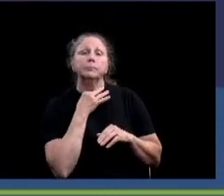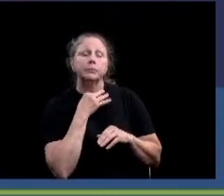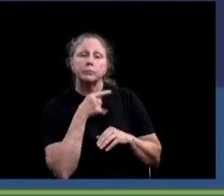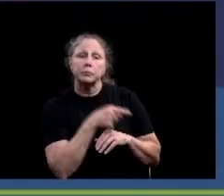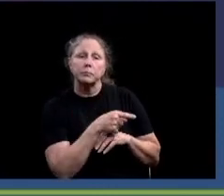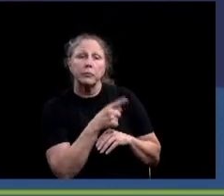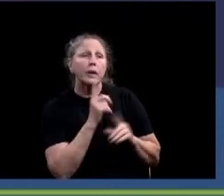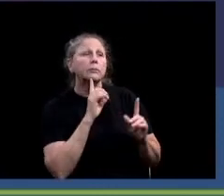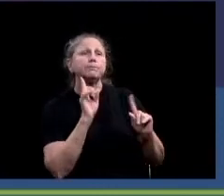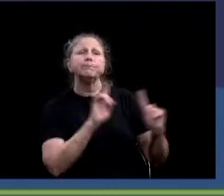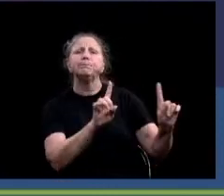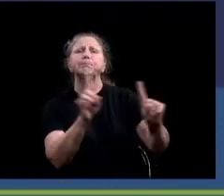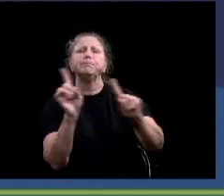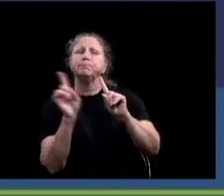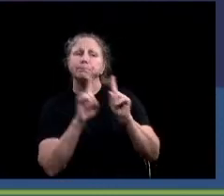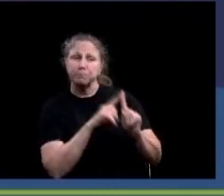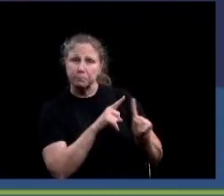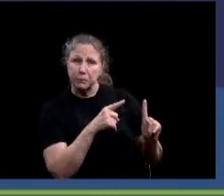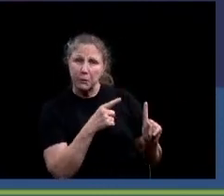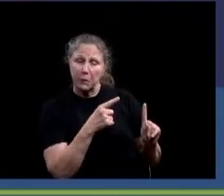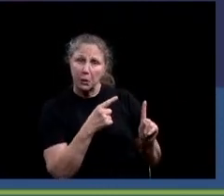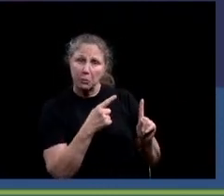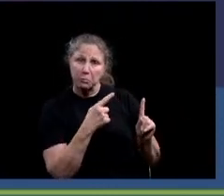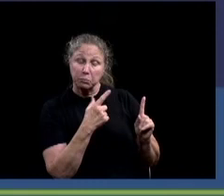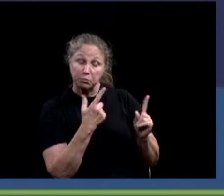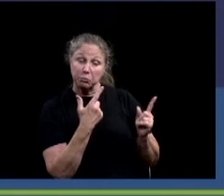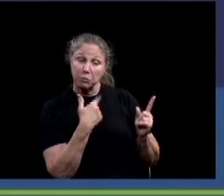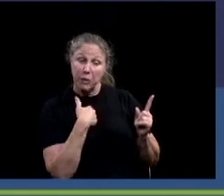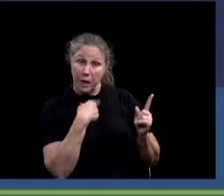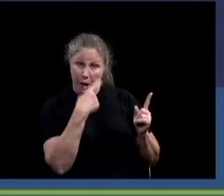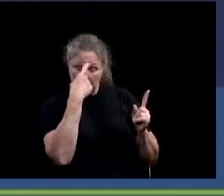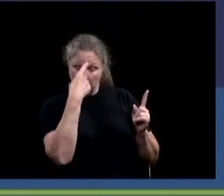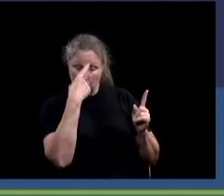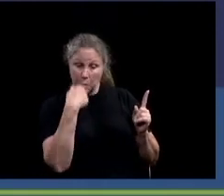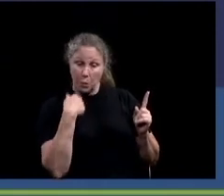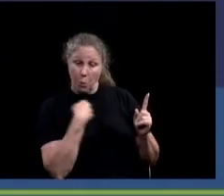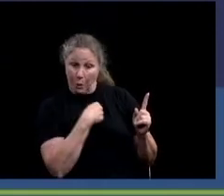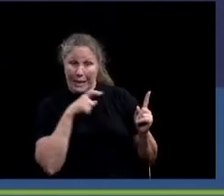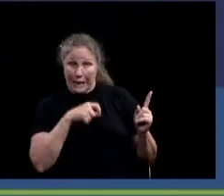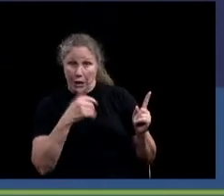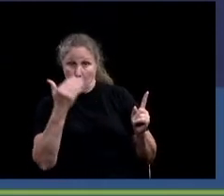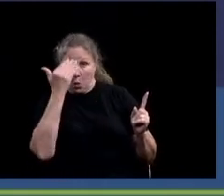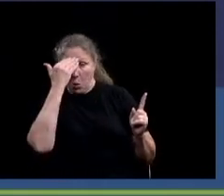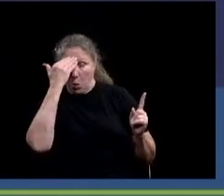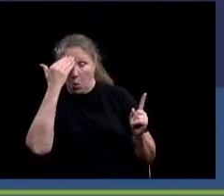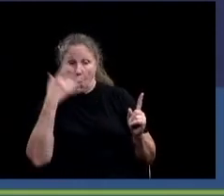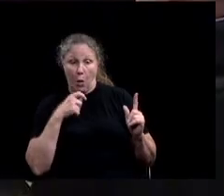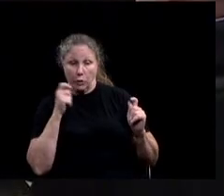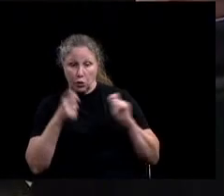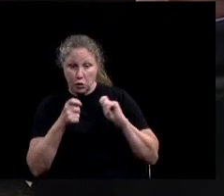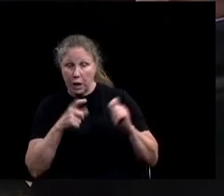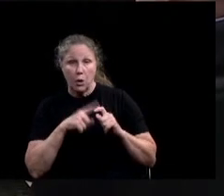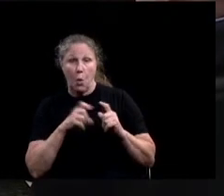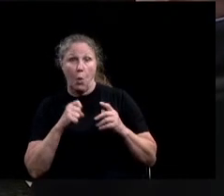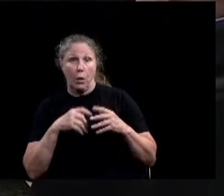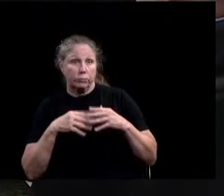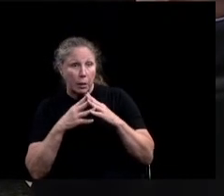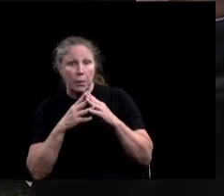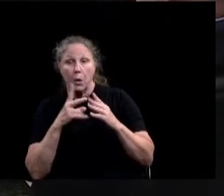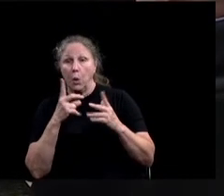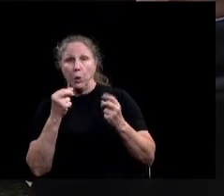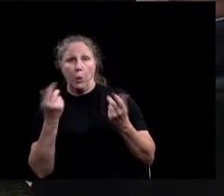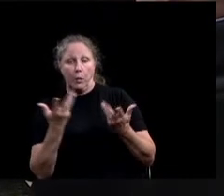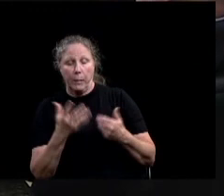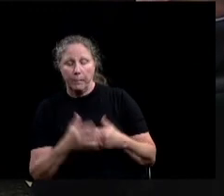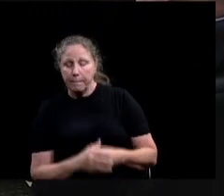that you think that we need to adjust or amend or implement now? Well, I think there are always